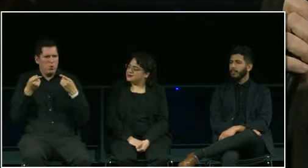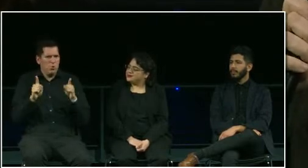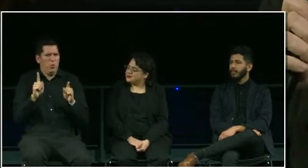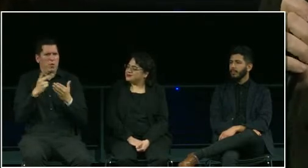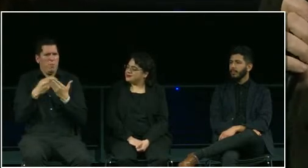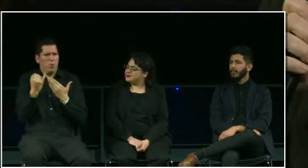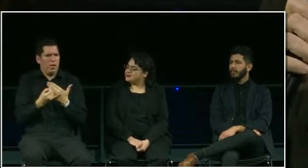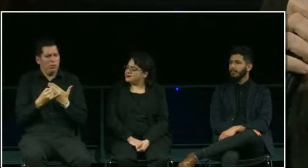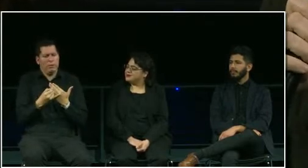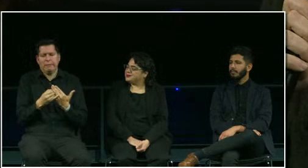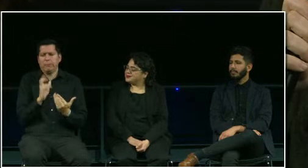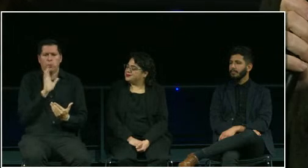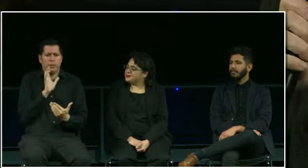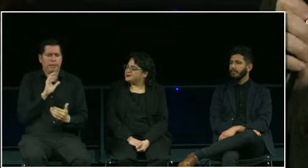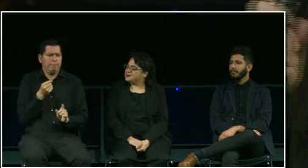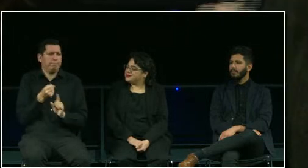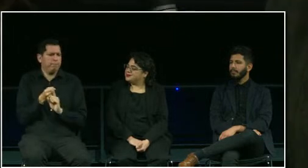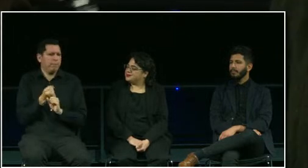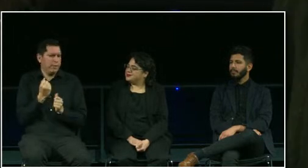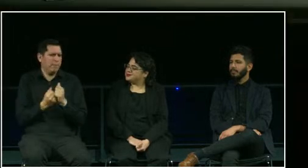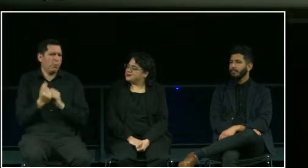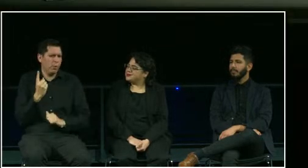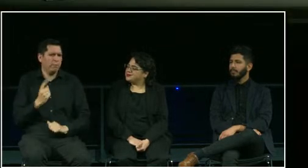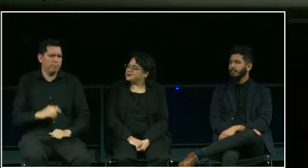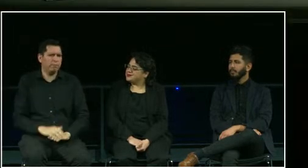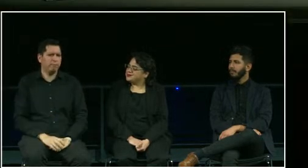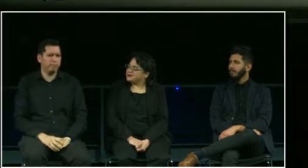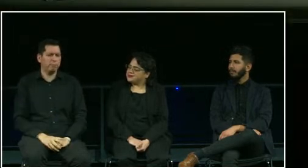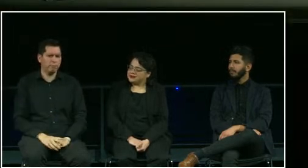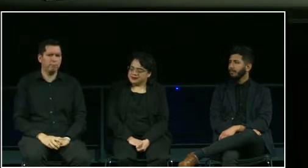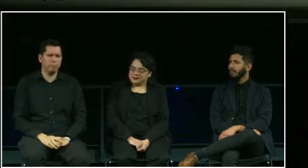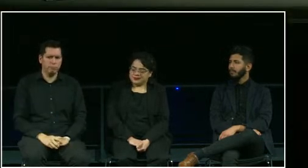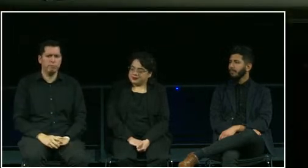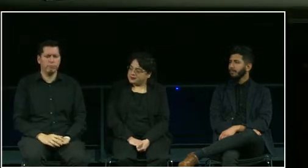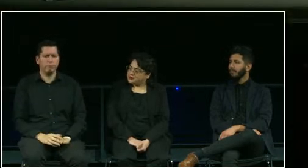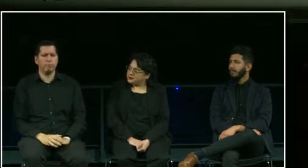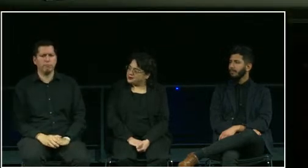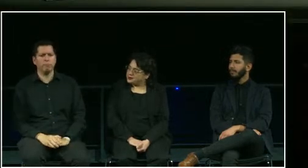film really, really struck home. Thank you.